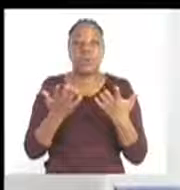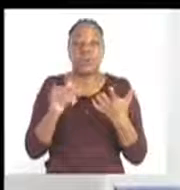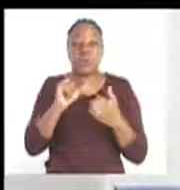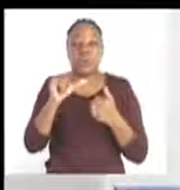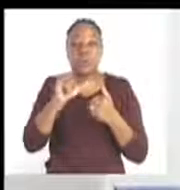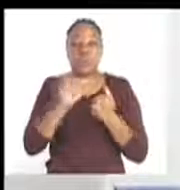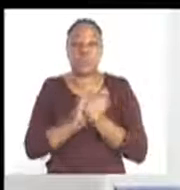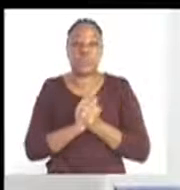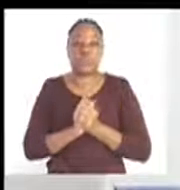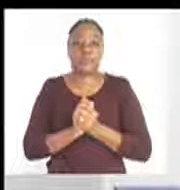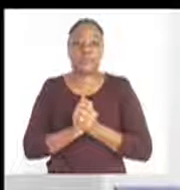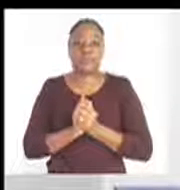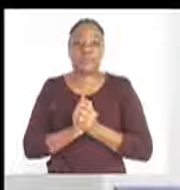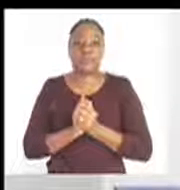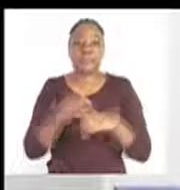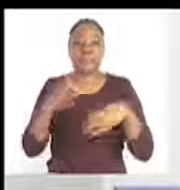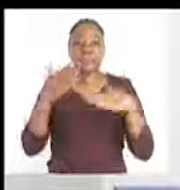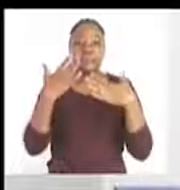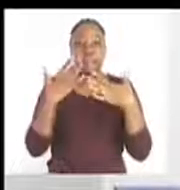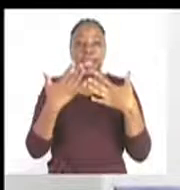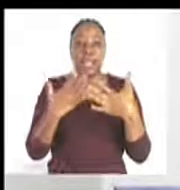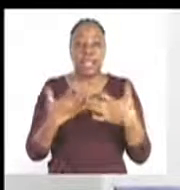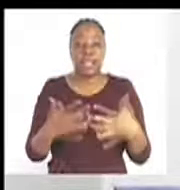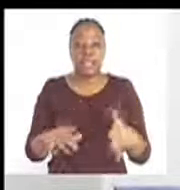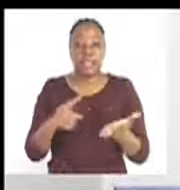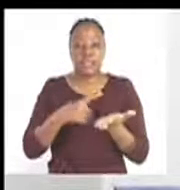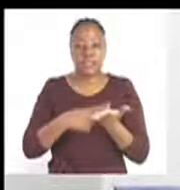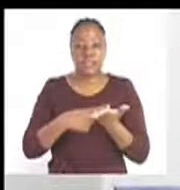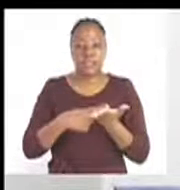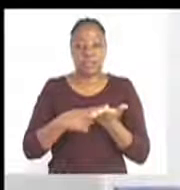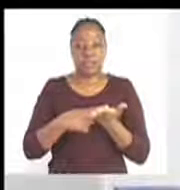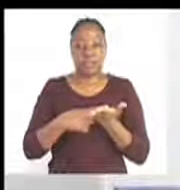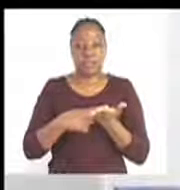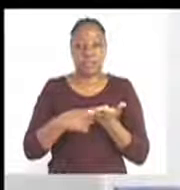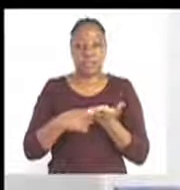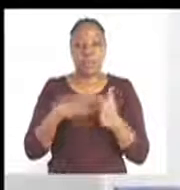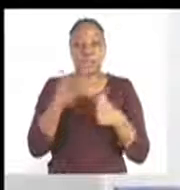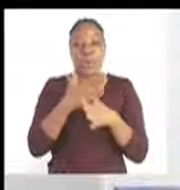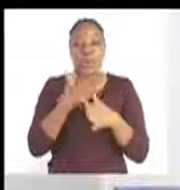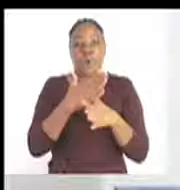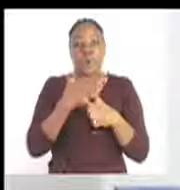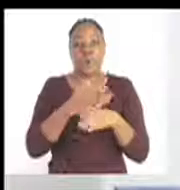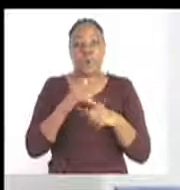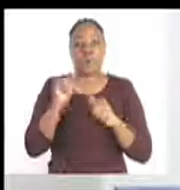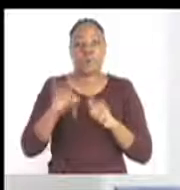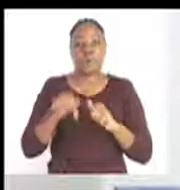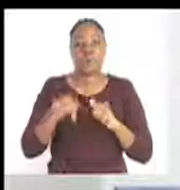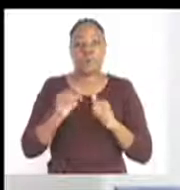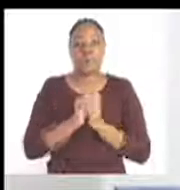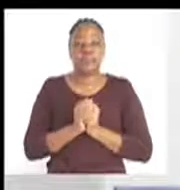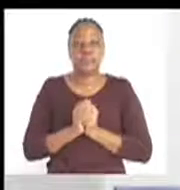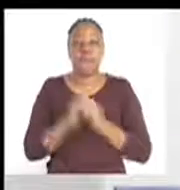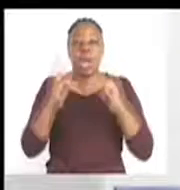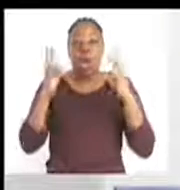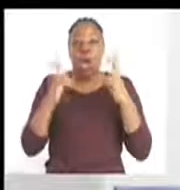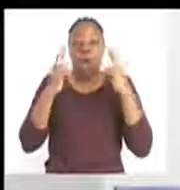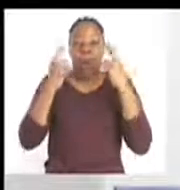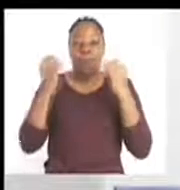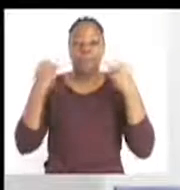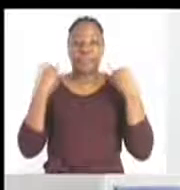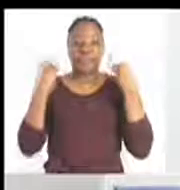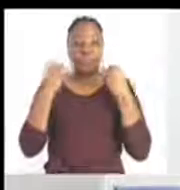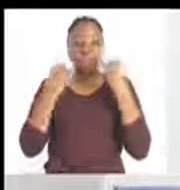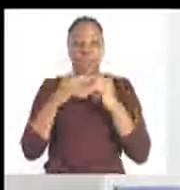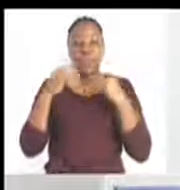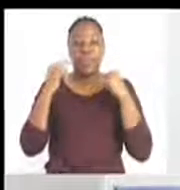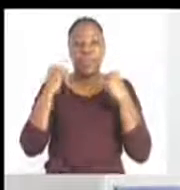is the last activity we have for this lesson. I hope you enjoyed yourselves. And remember, every time you